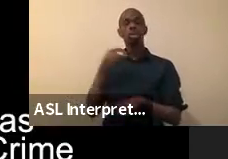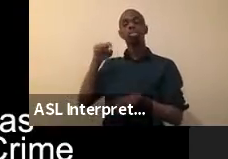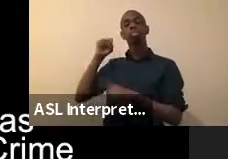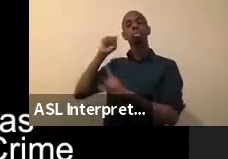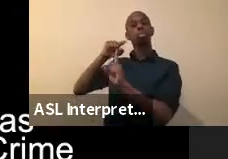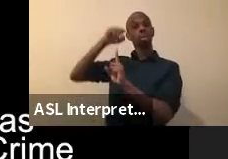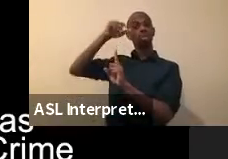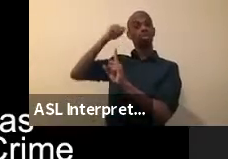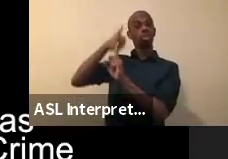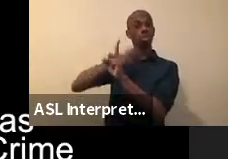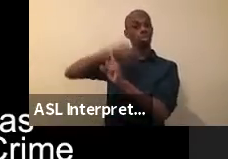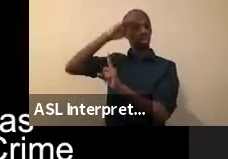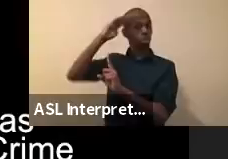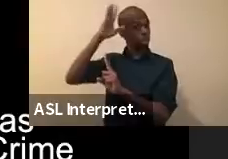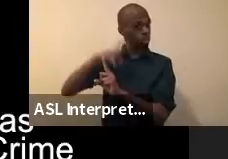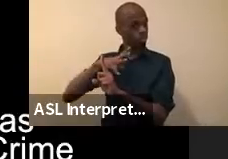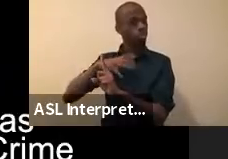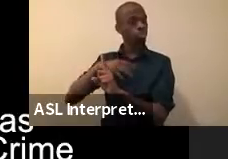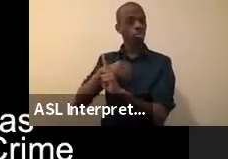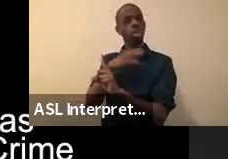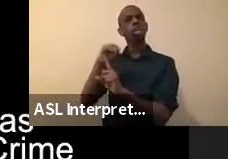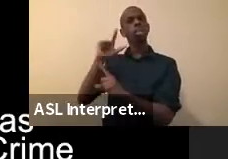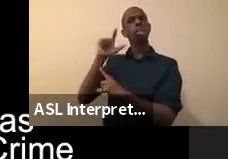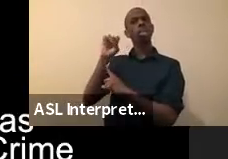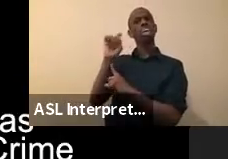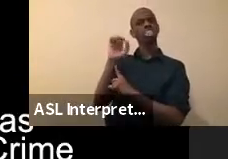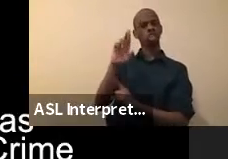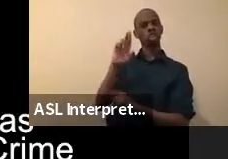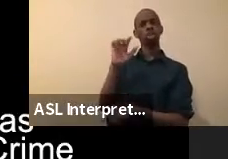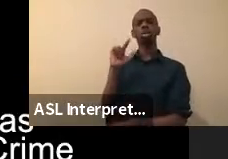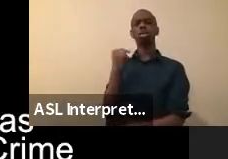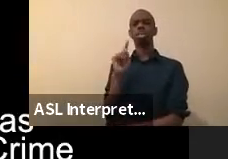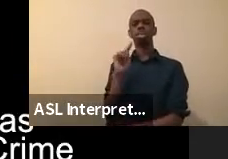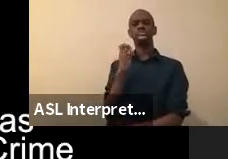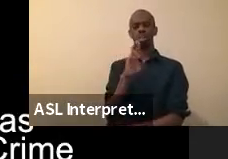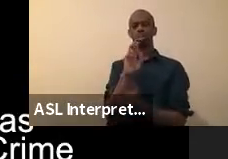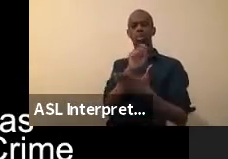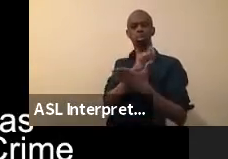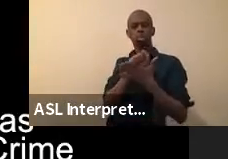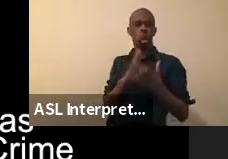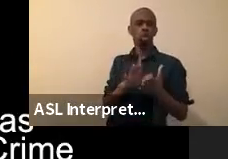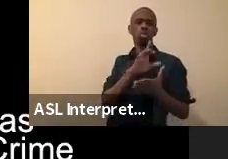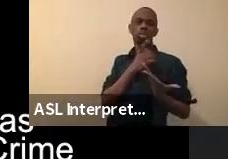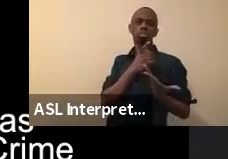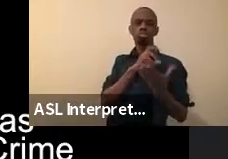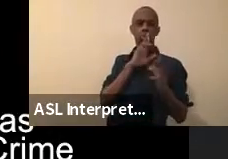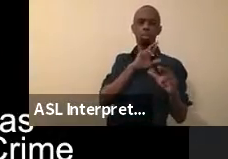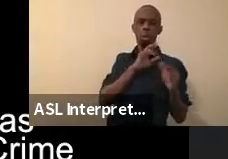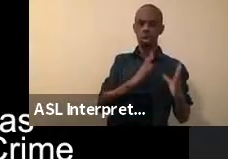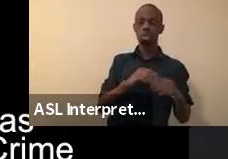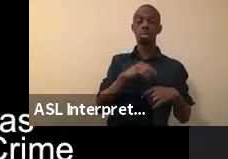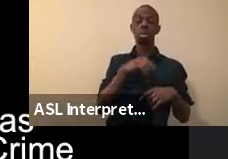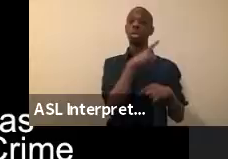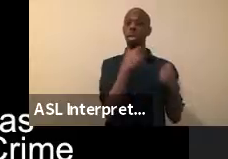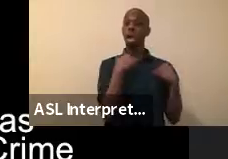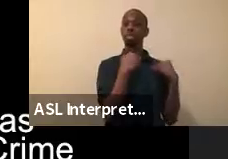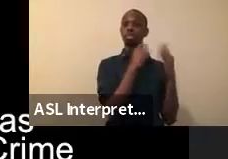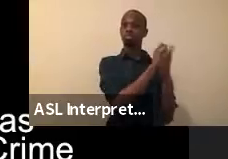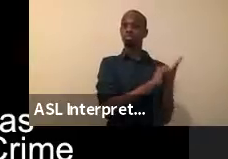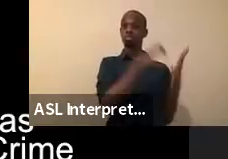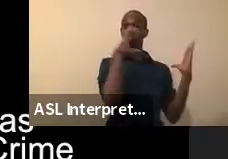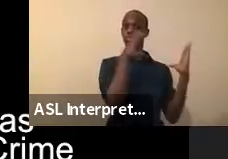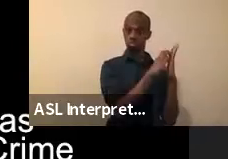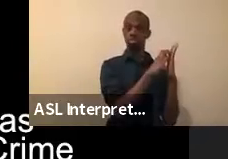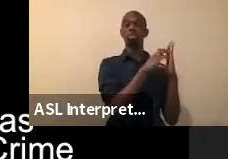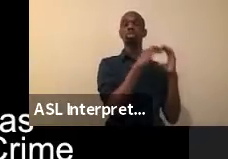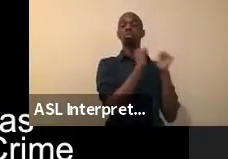Larvesta Gaither, the writer who published for years the Gaither Reporter. He has an essay in Joy James's book, States